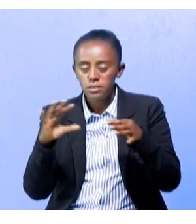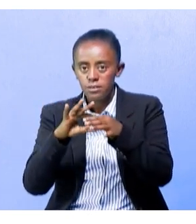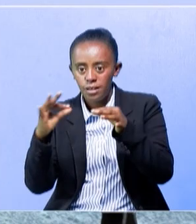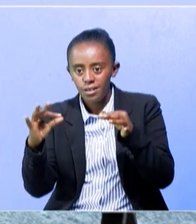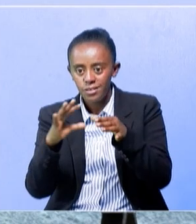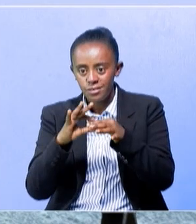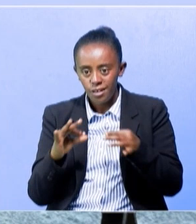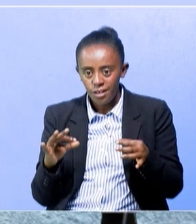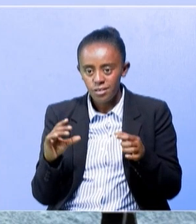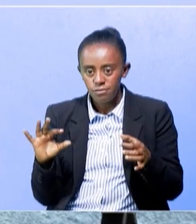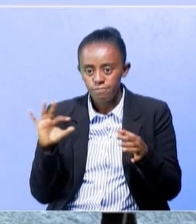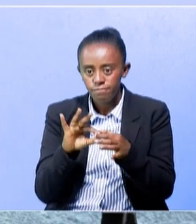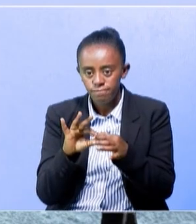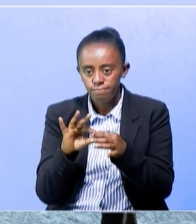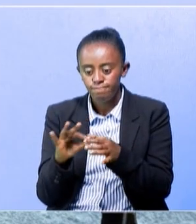Related sentence